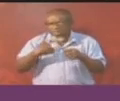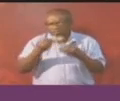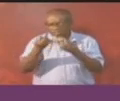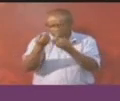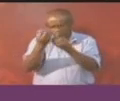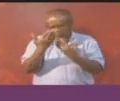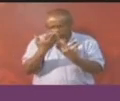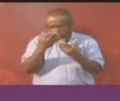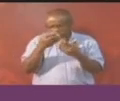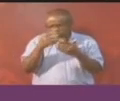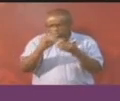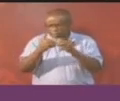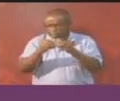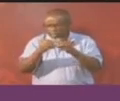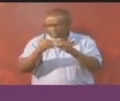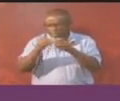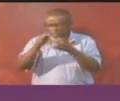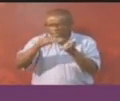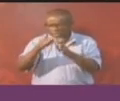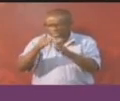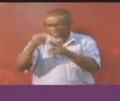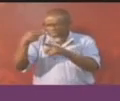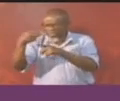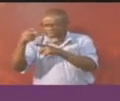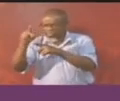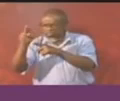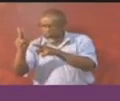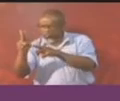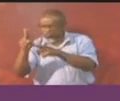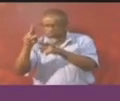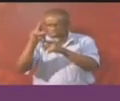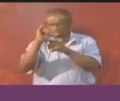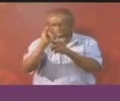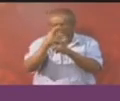and outside of the hospital system?